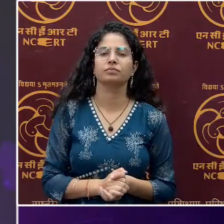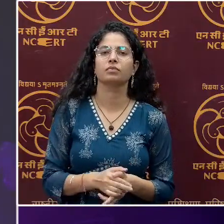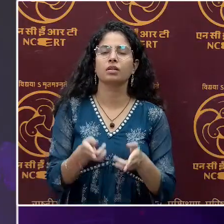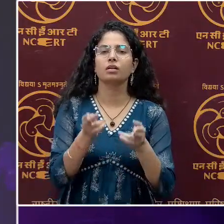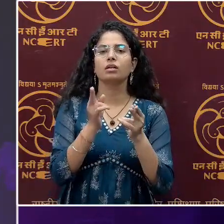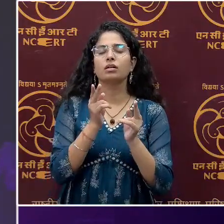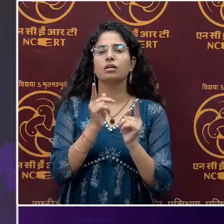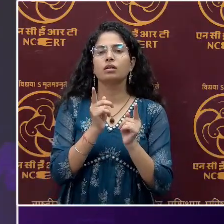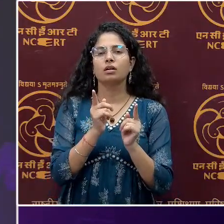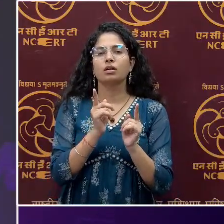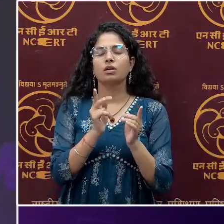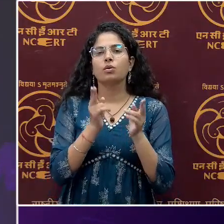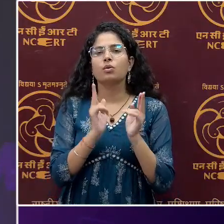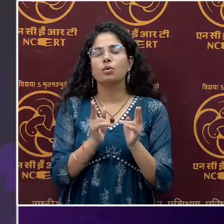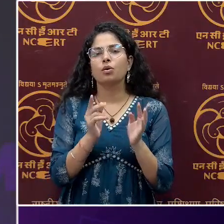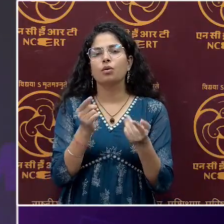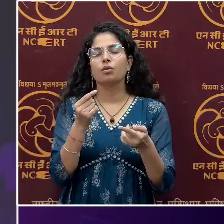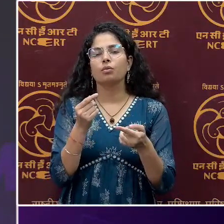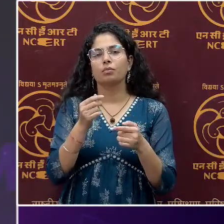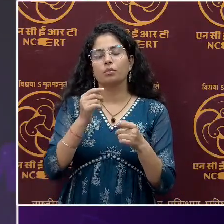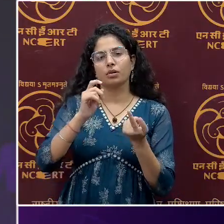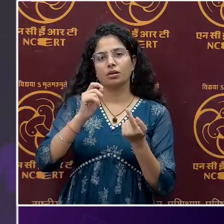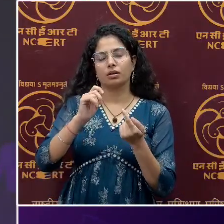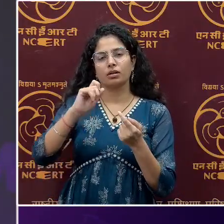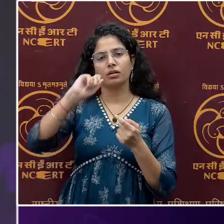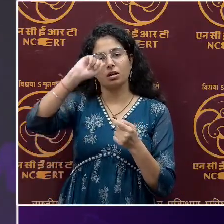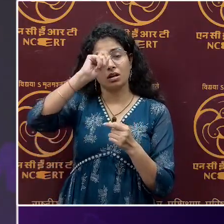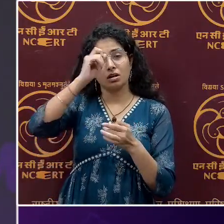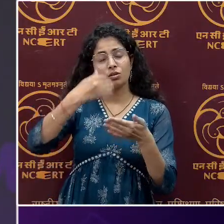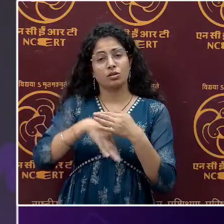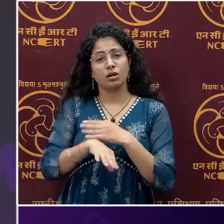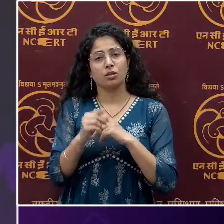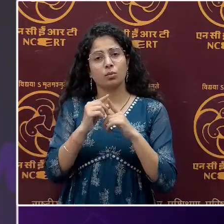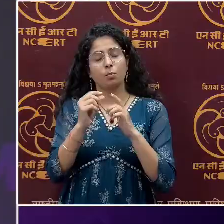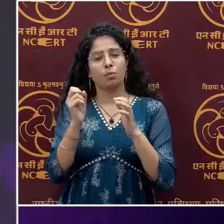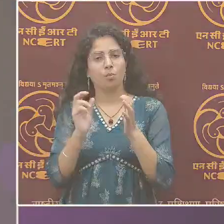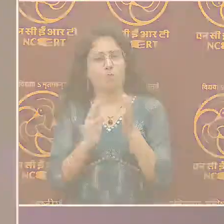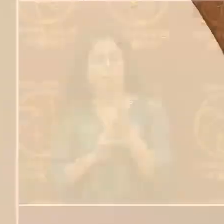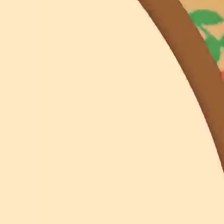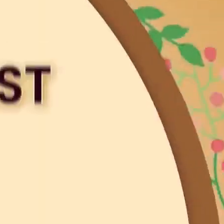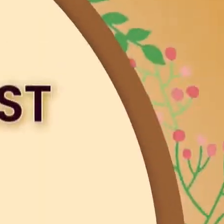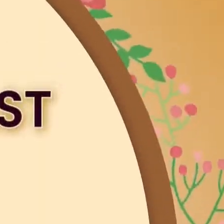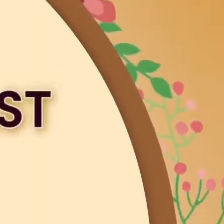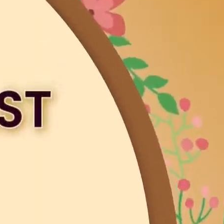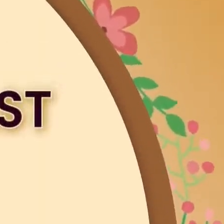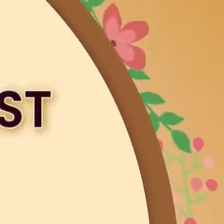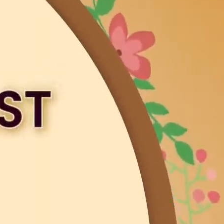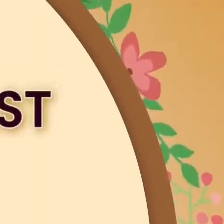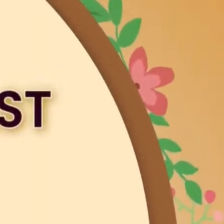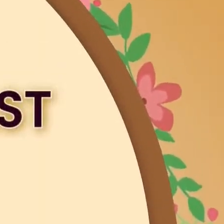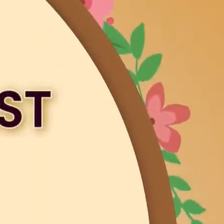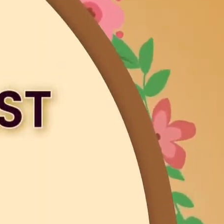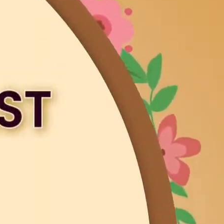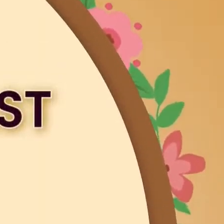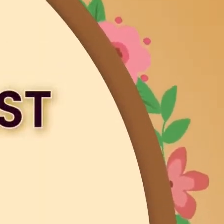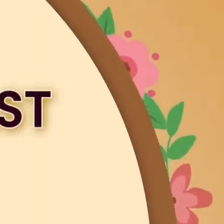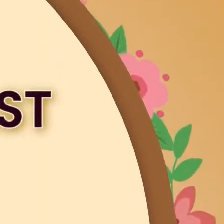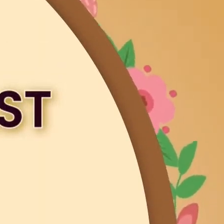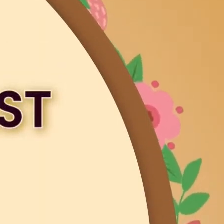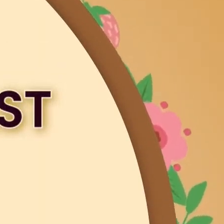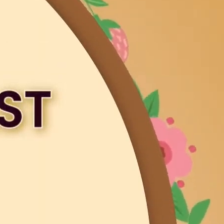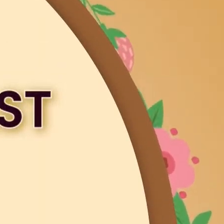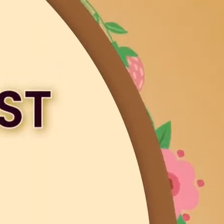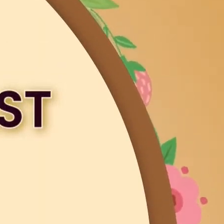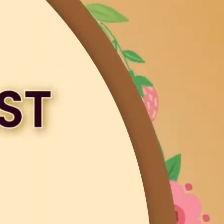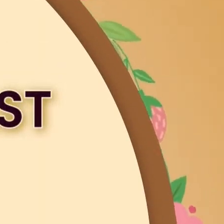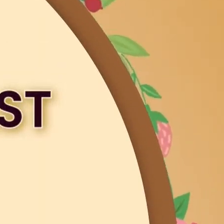in literature or English we read poem, fictional stories, drama and the stories which have